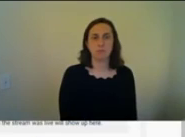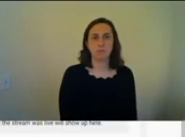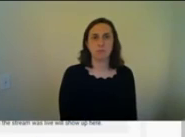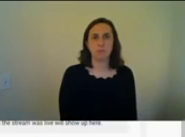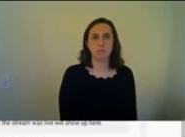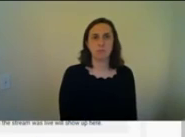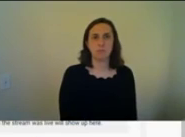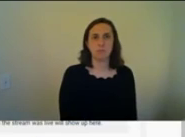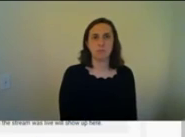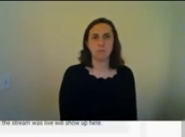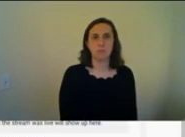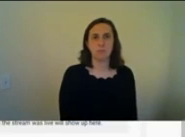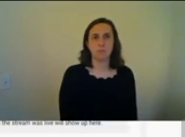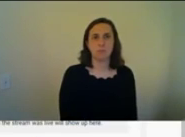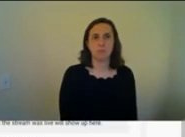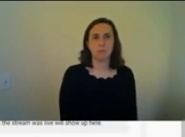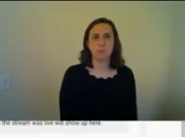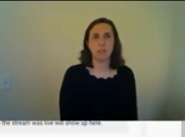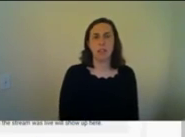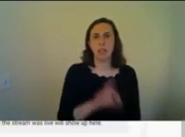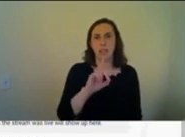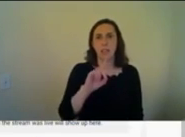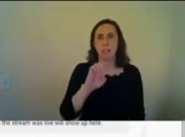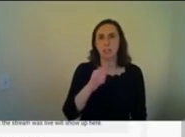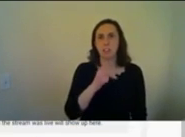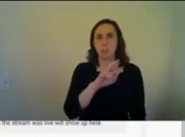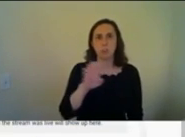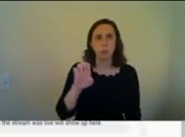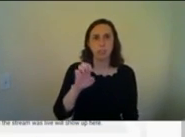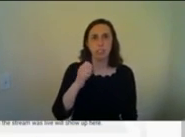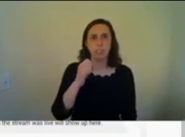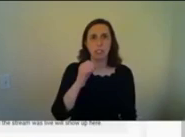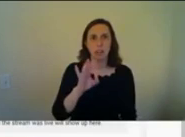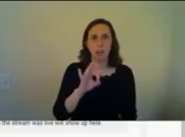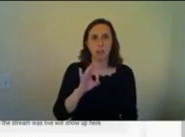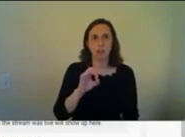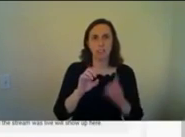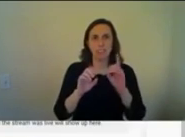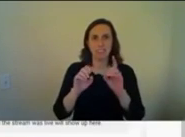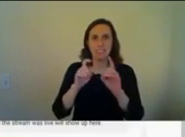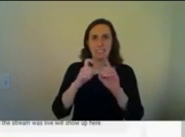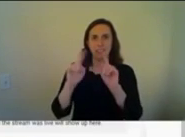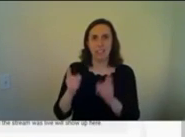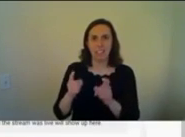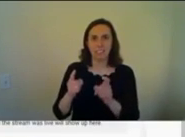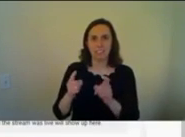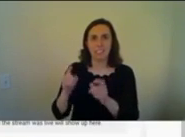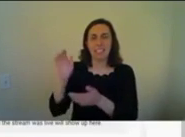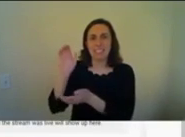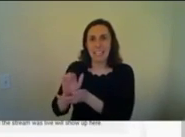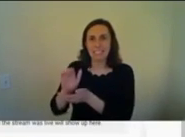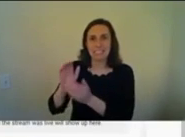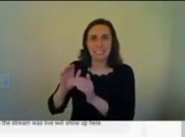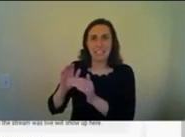is less than the degree of f of x.